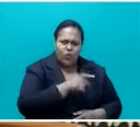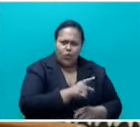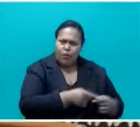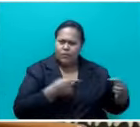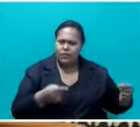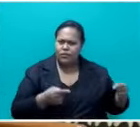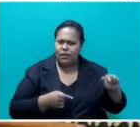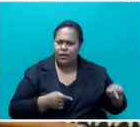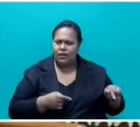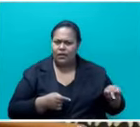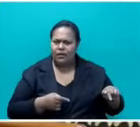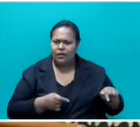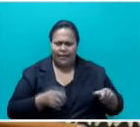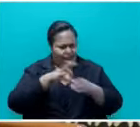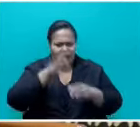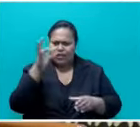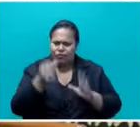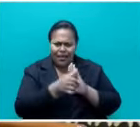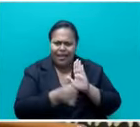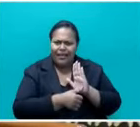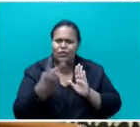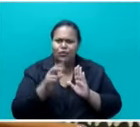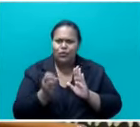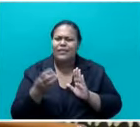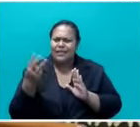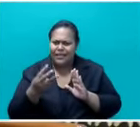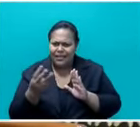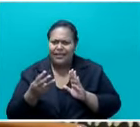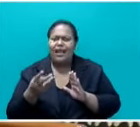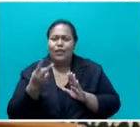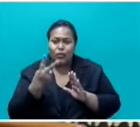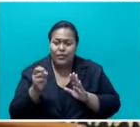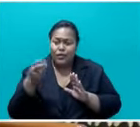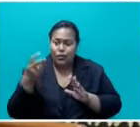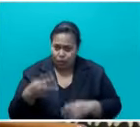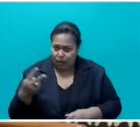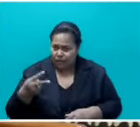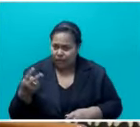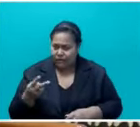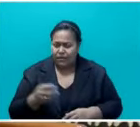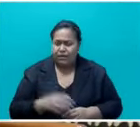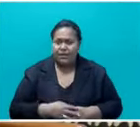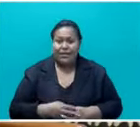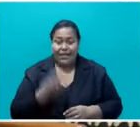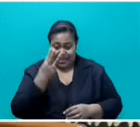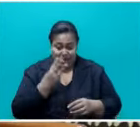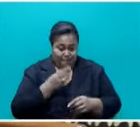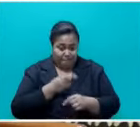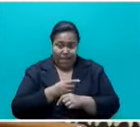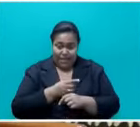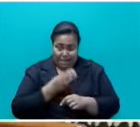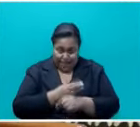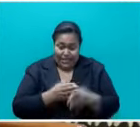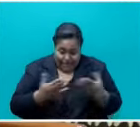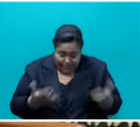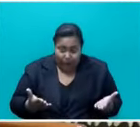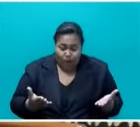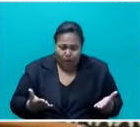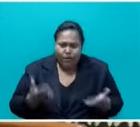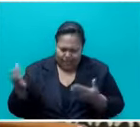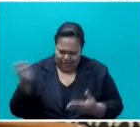2014, Electoral Registration of Voters Act 2012. 3 months later, we are being asked to pass amendments